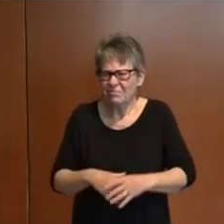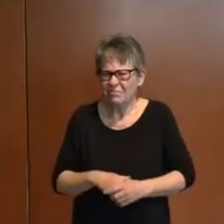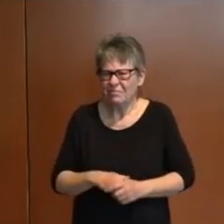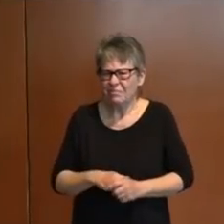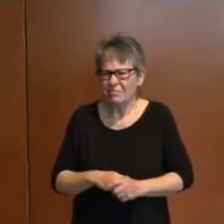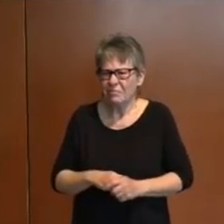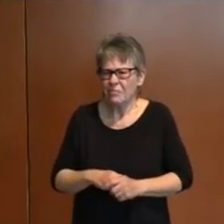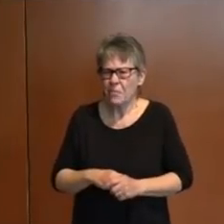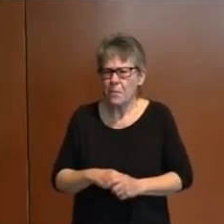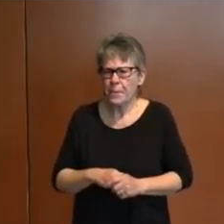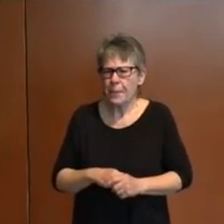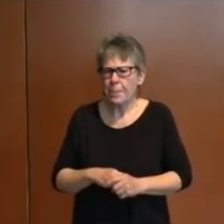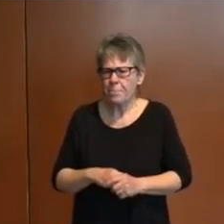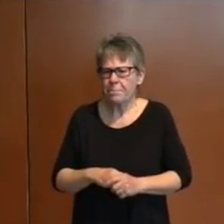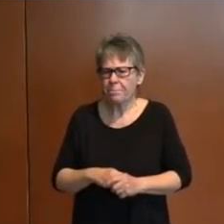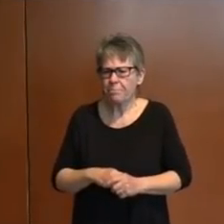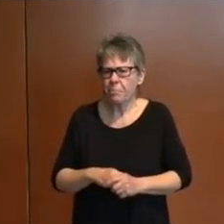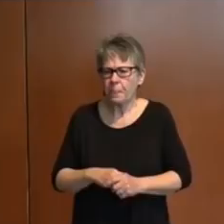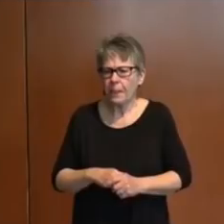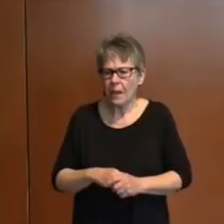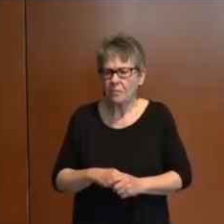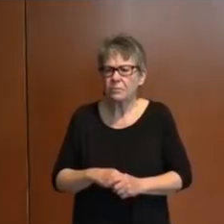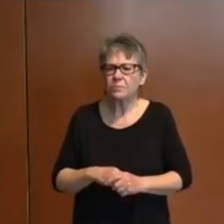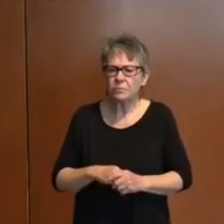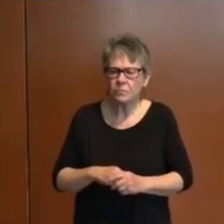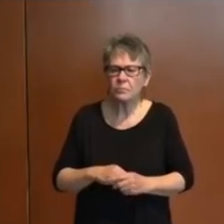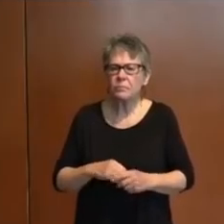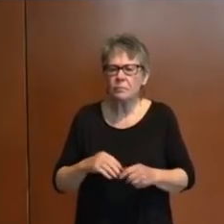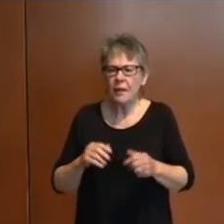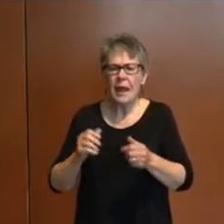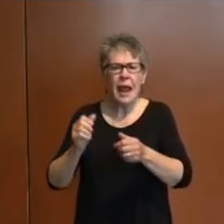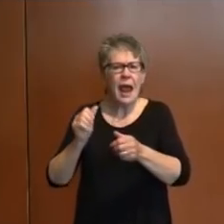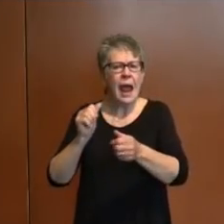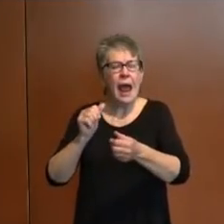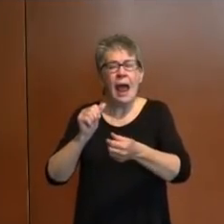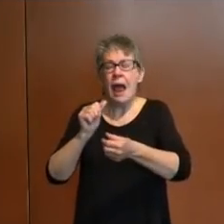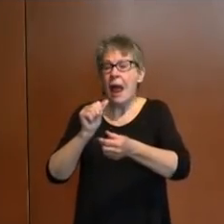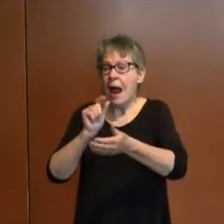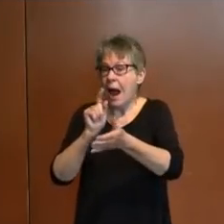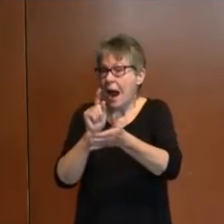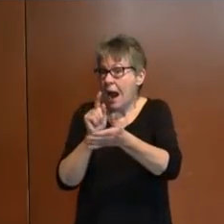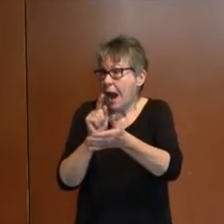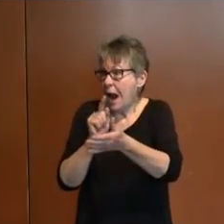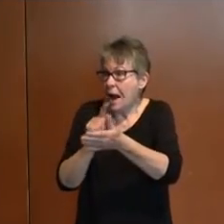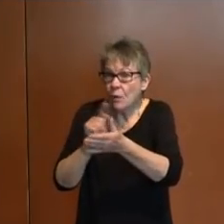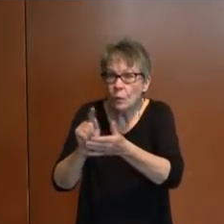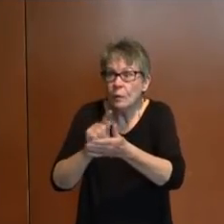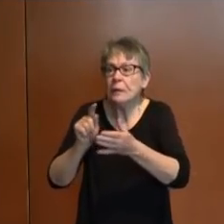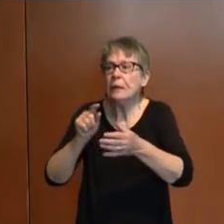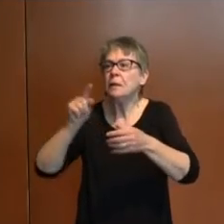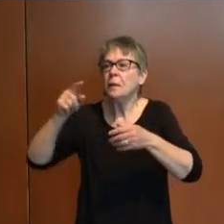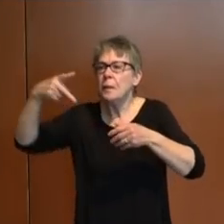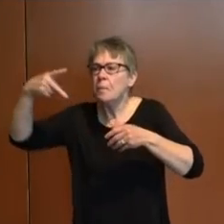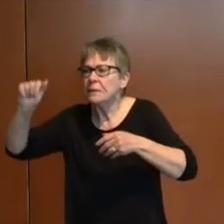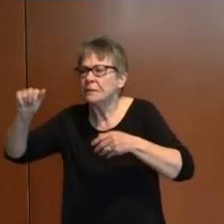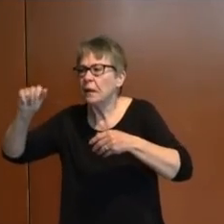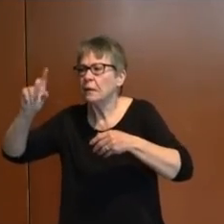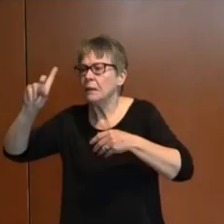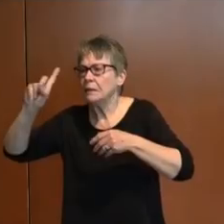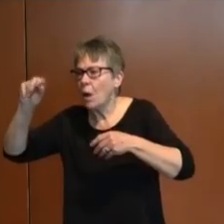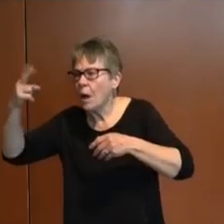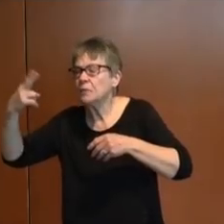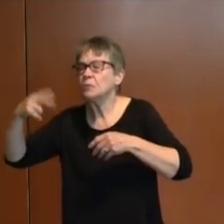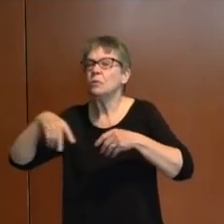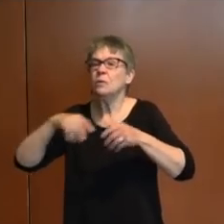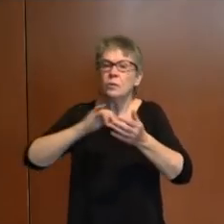from Pennsylvania and New York, and they're very short conversations, by the way, because everybody's so busy. We've not talked about